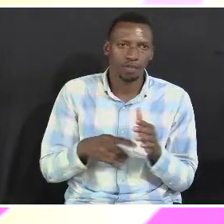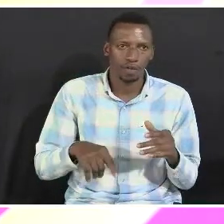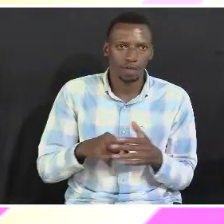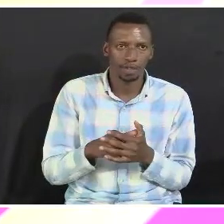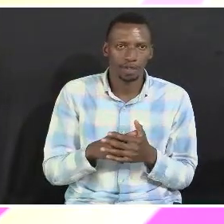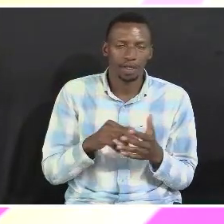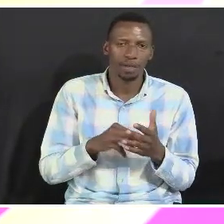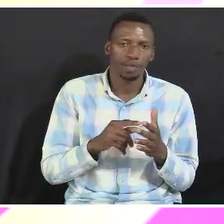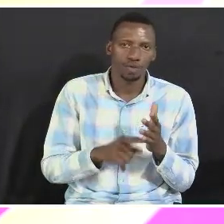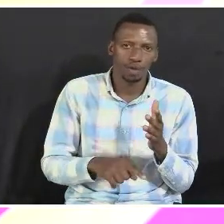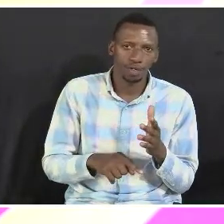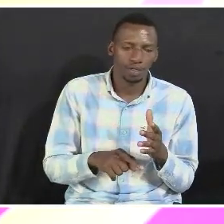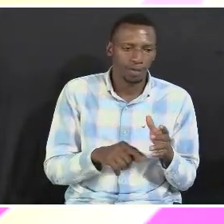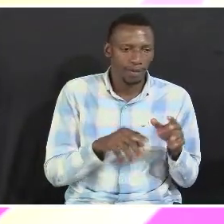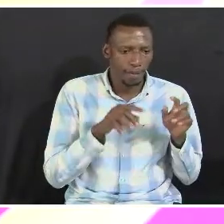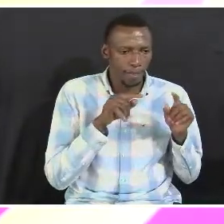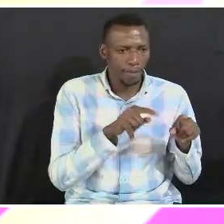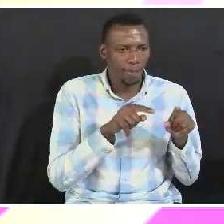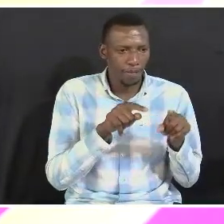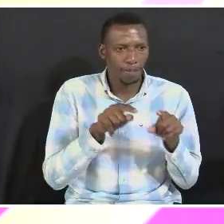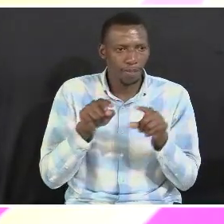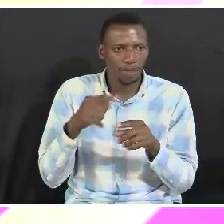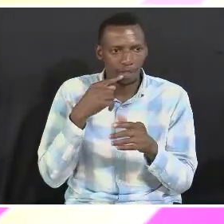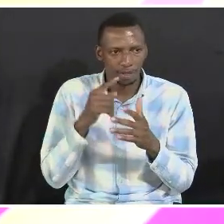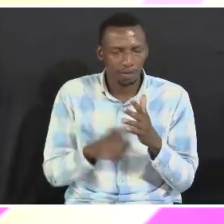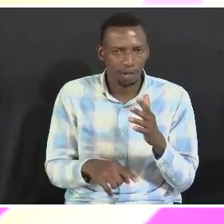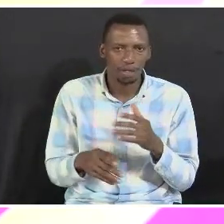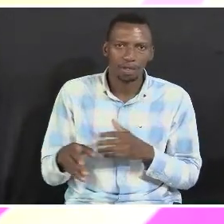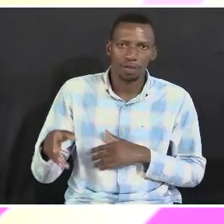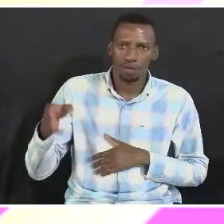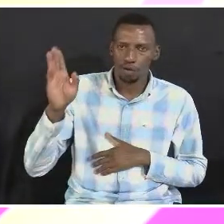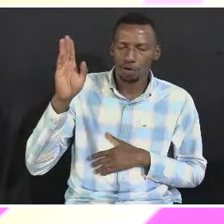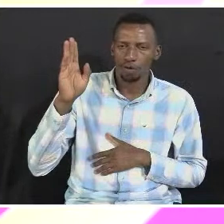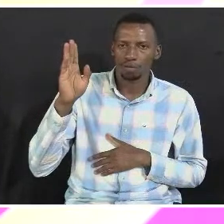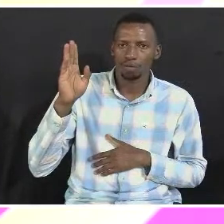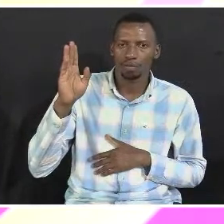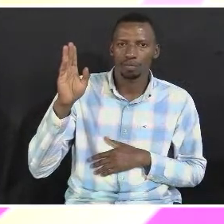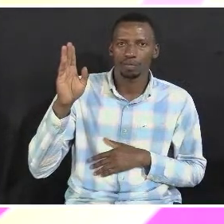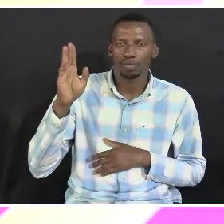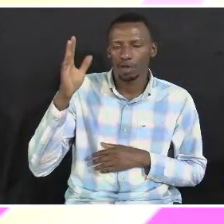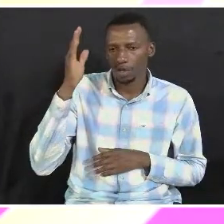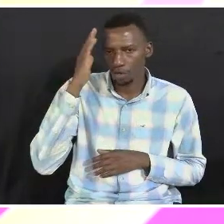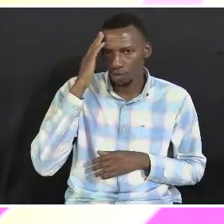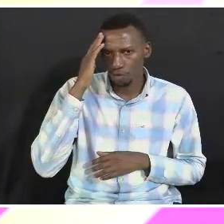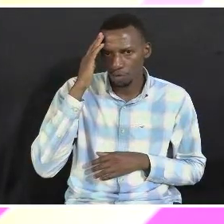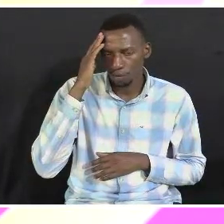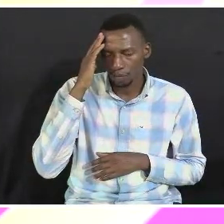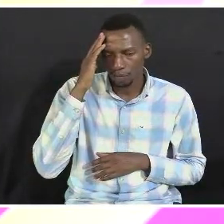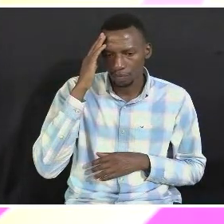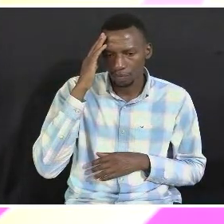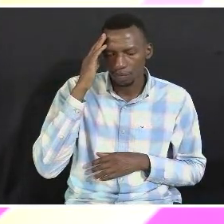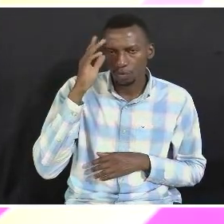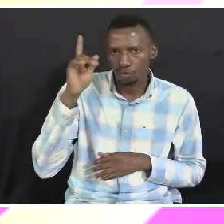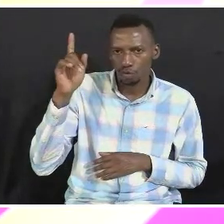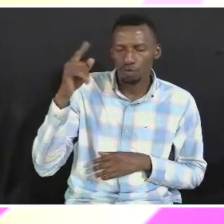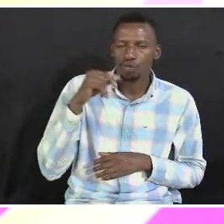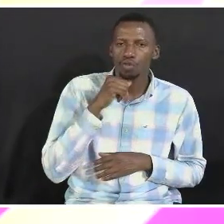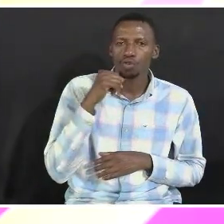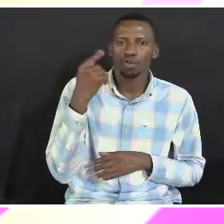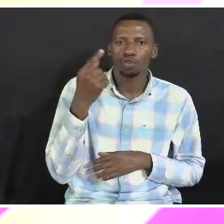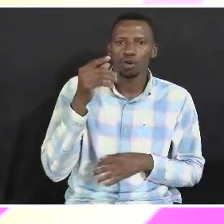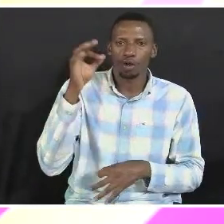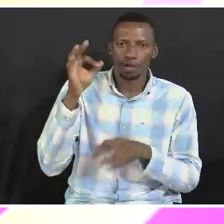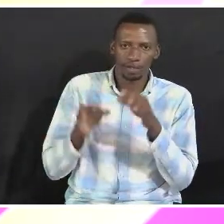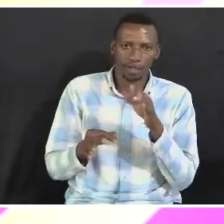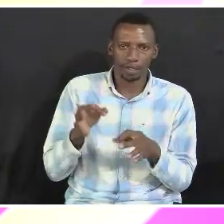other words, the accusation was saying, God, prove that you are not only just, but you are